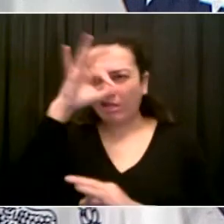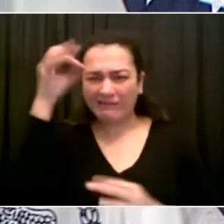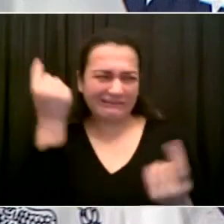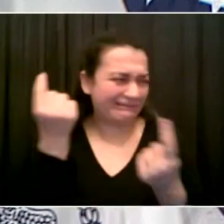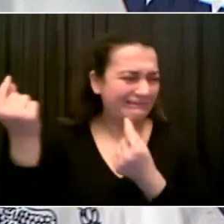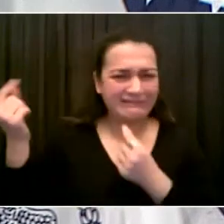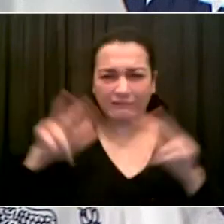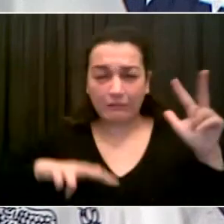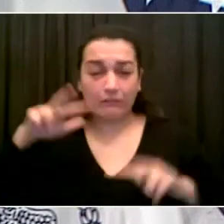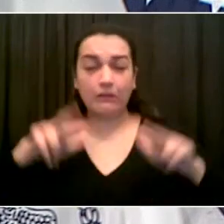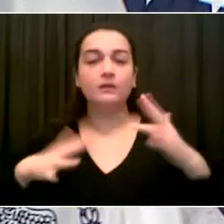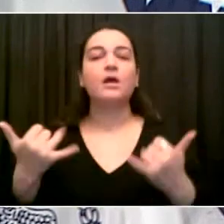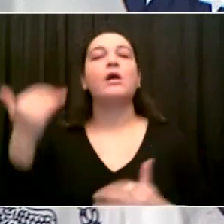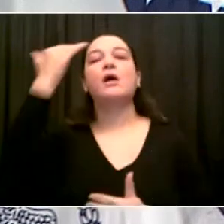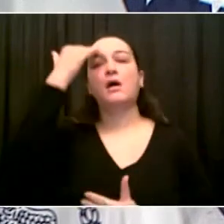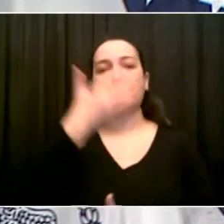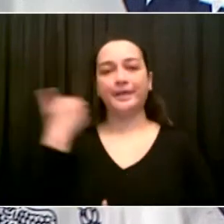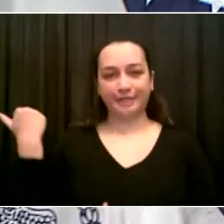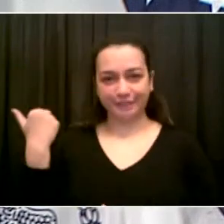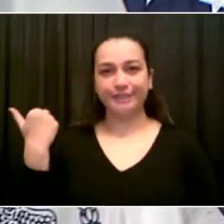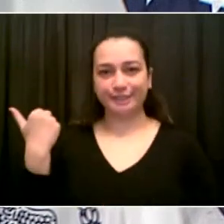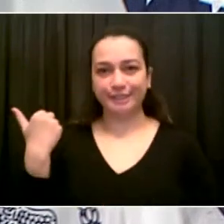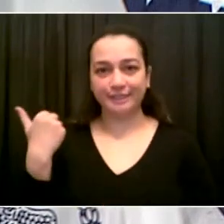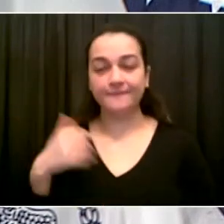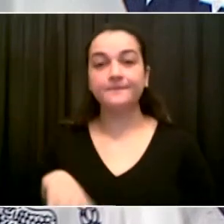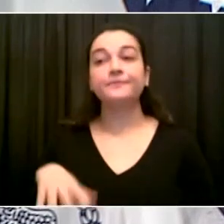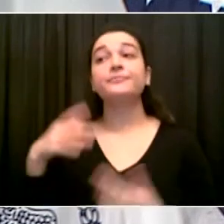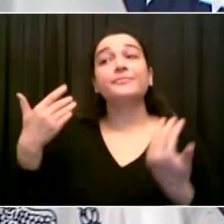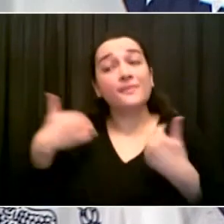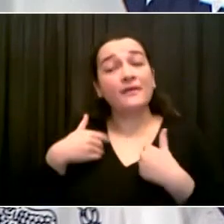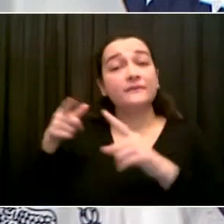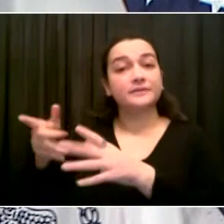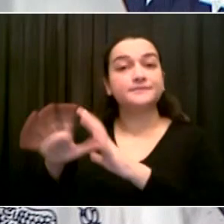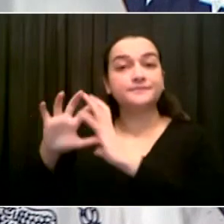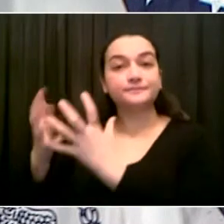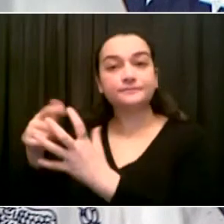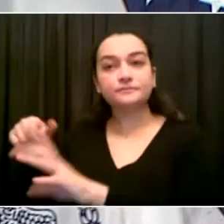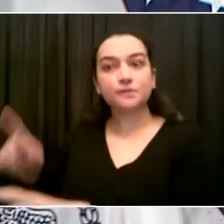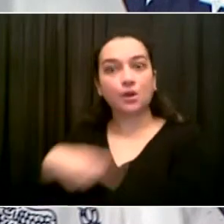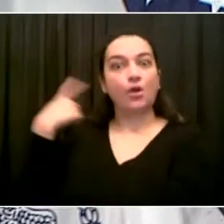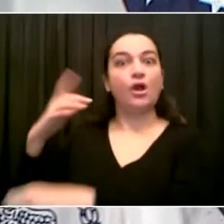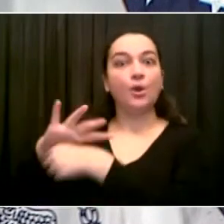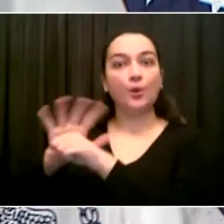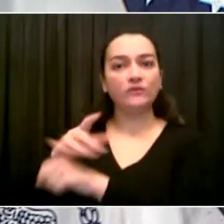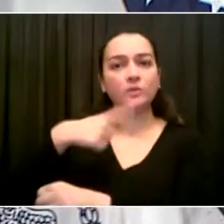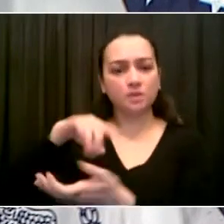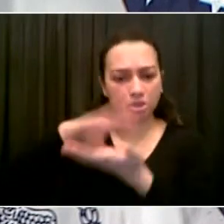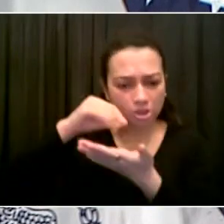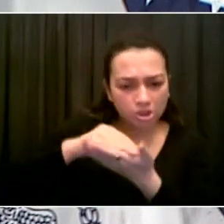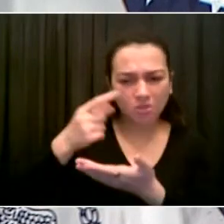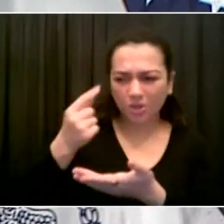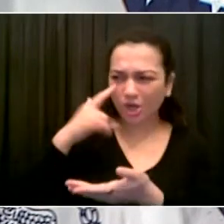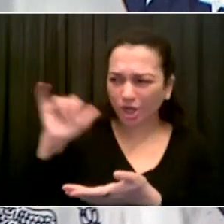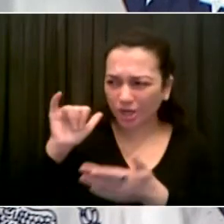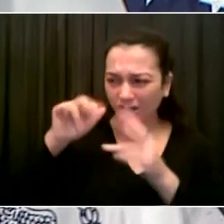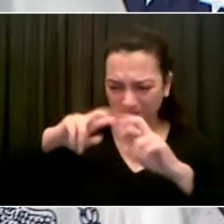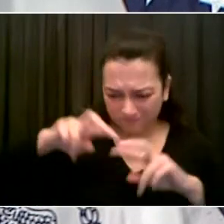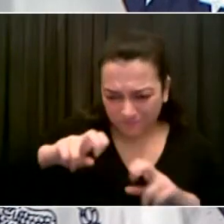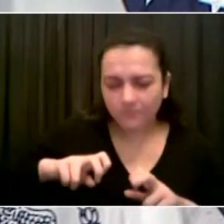experience with long COVID, that we're going to learn a lot more about how we can support people and address their problems. Let me turn to Dr. Johnson, then Dr. Katz.